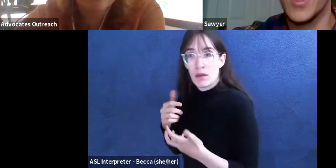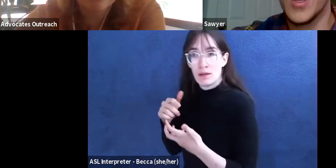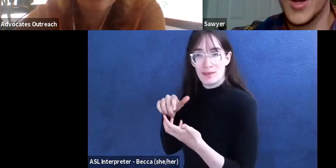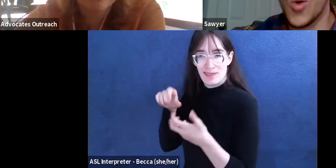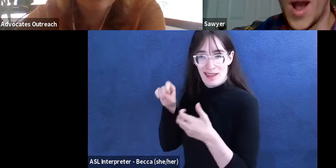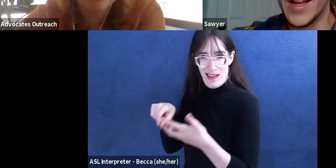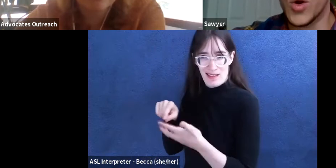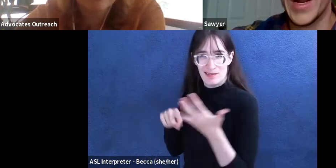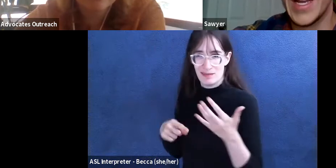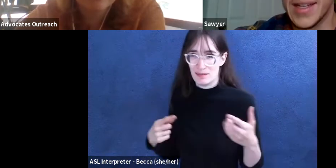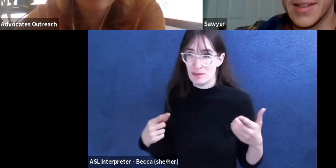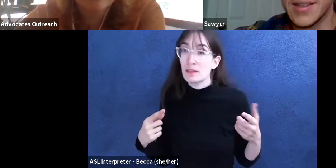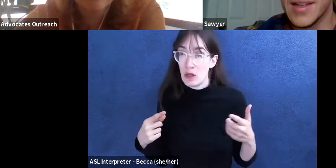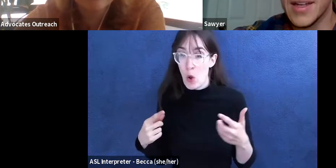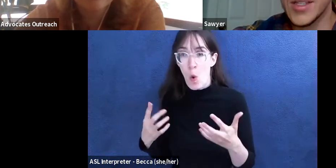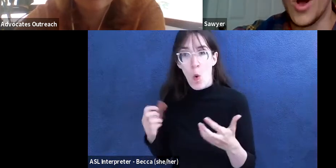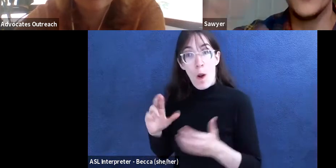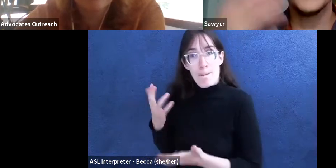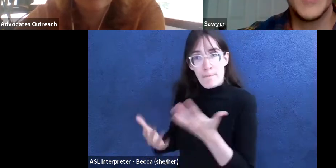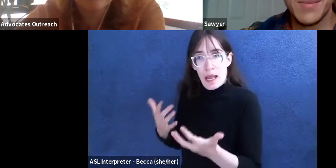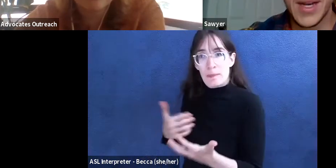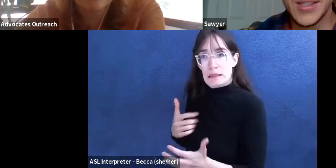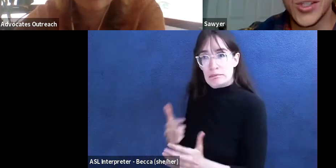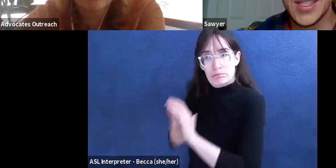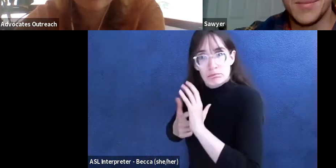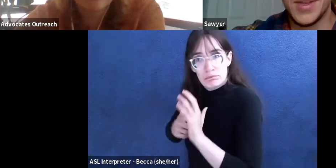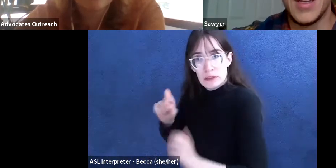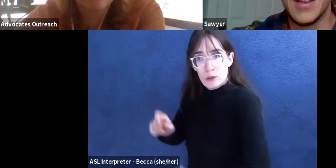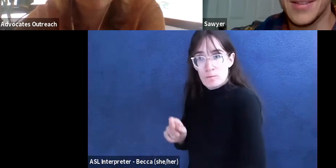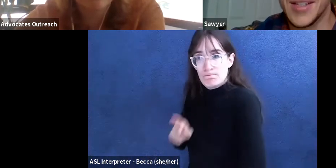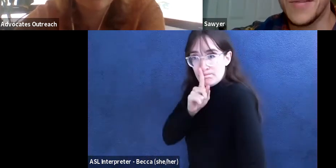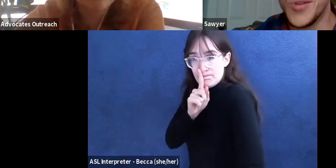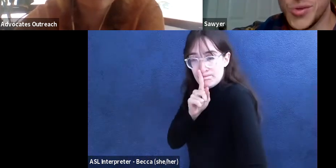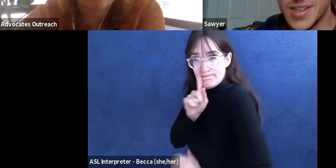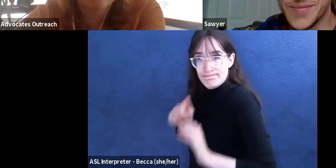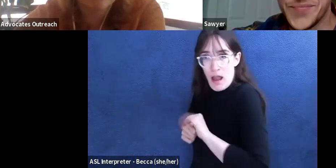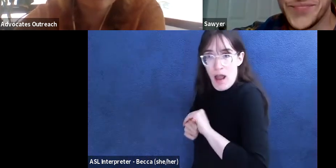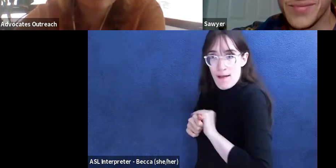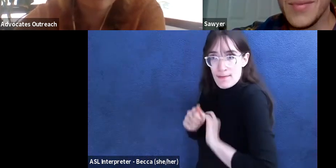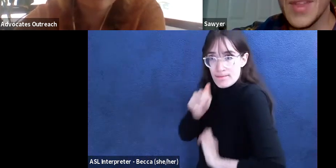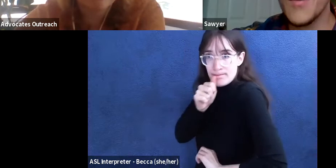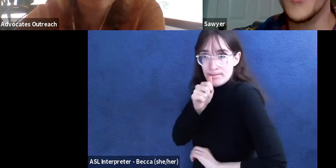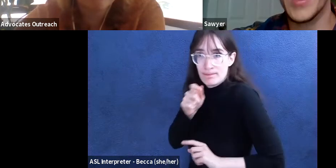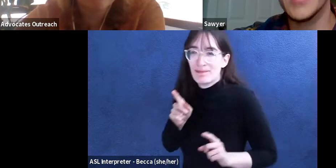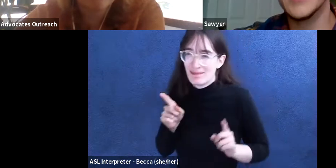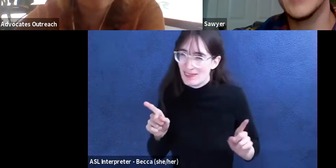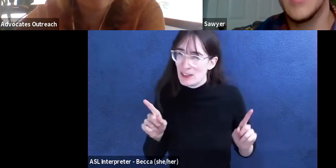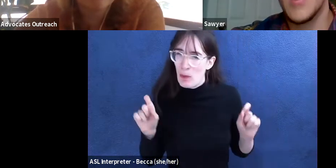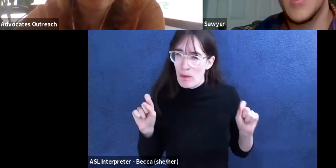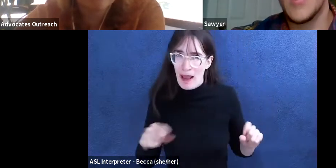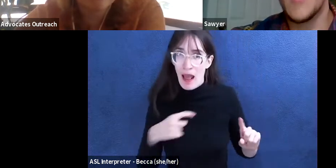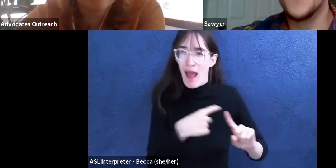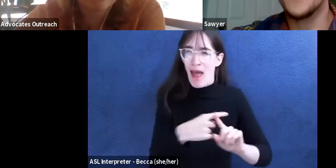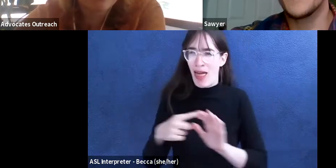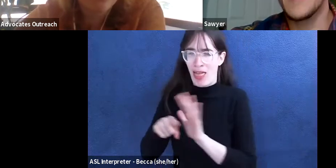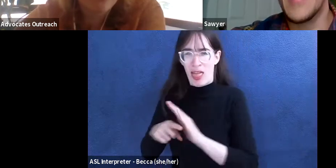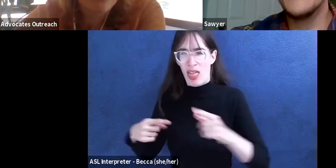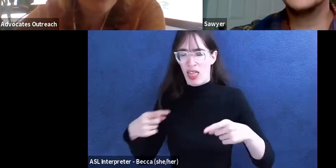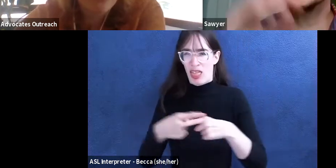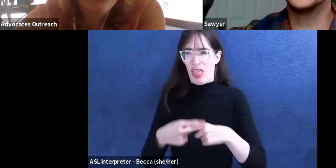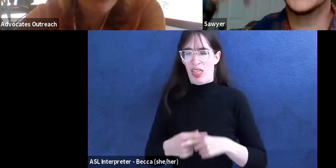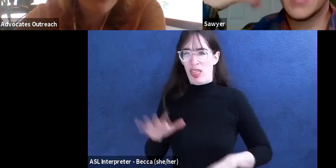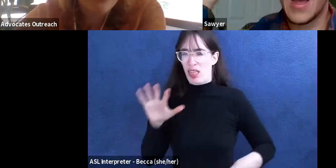there can be a real discrepancy sometimes between the messages that we want to send to kids and the messages that kids end